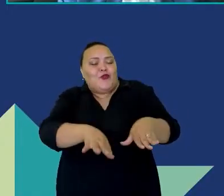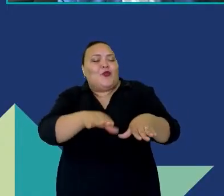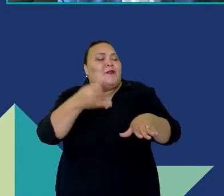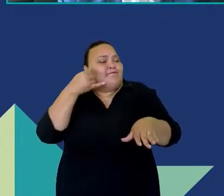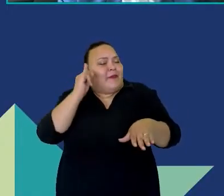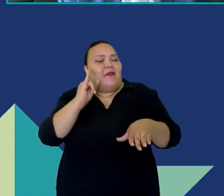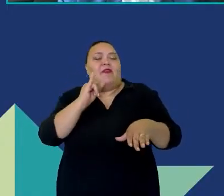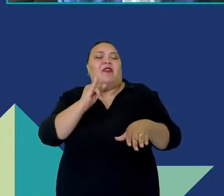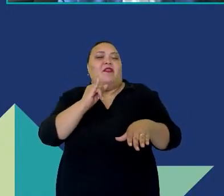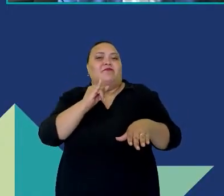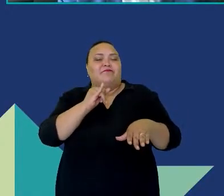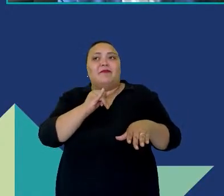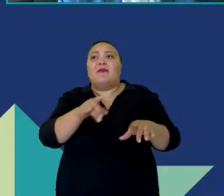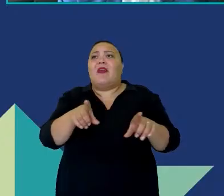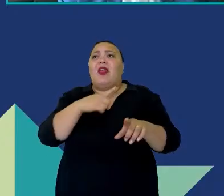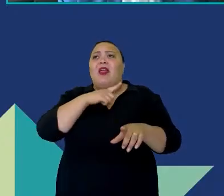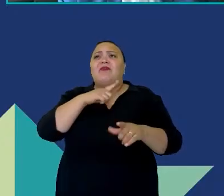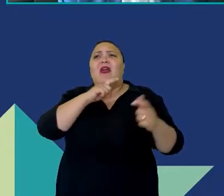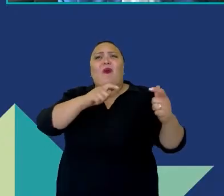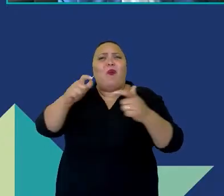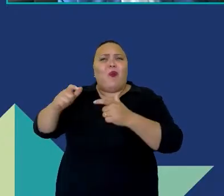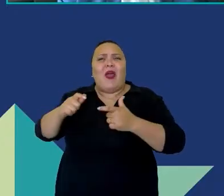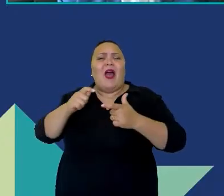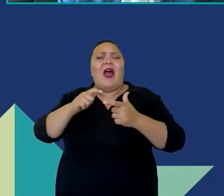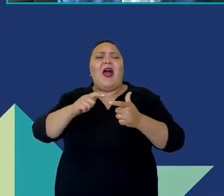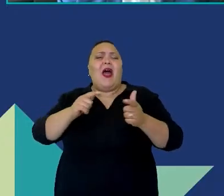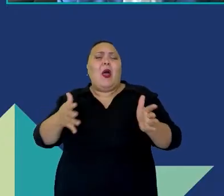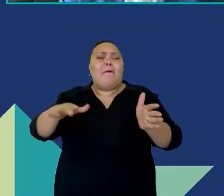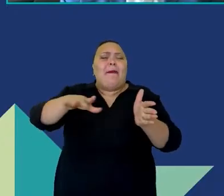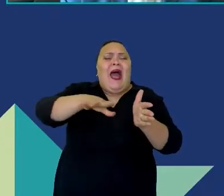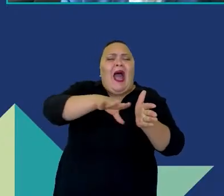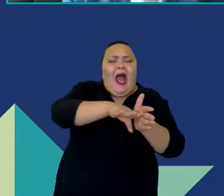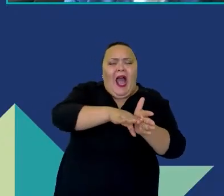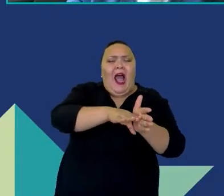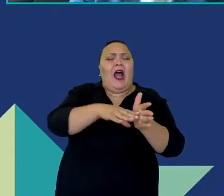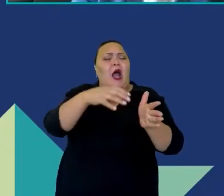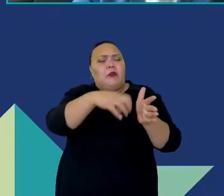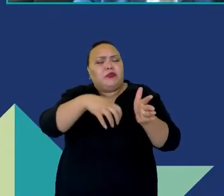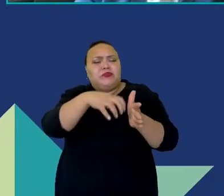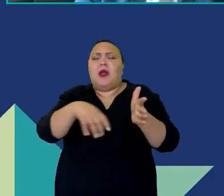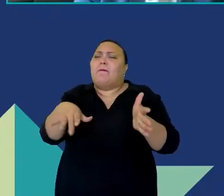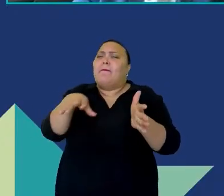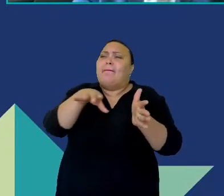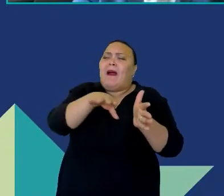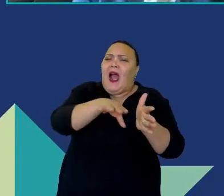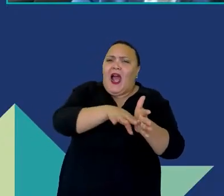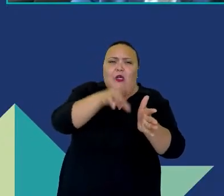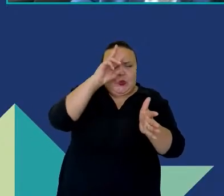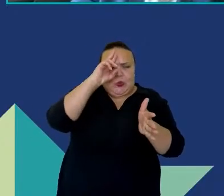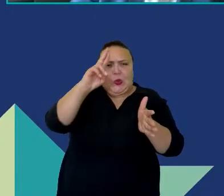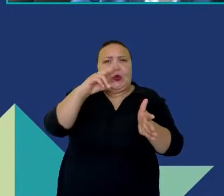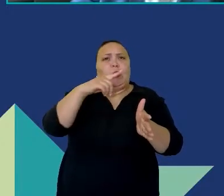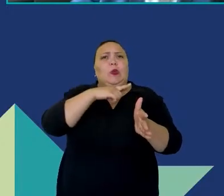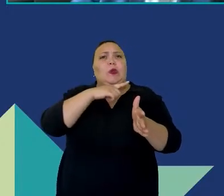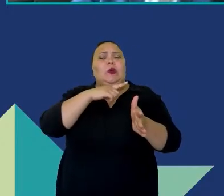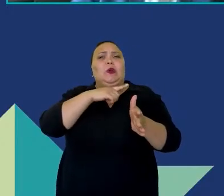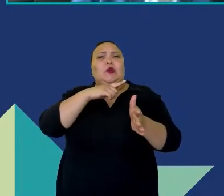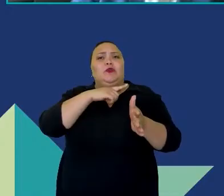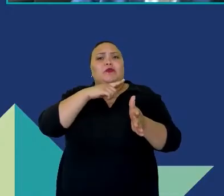event has happened, these are super critical to minimize consequences.